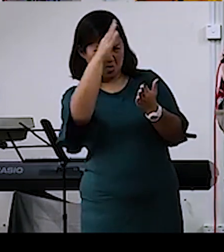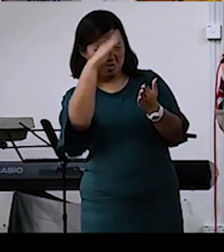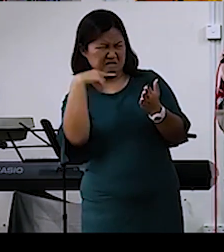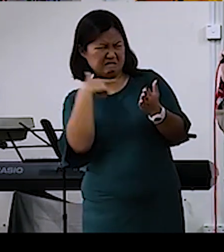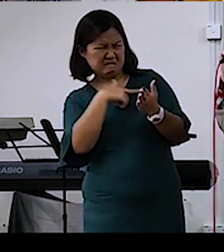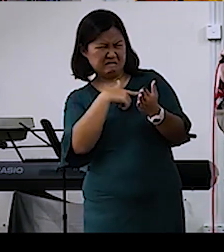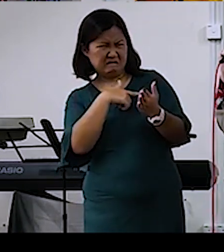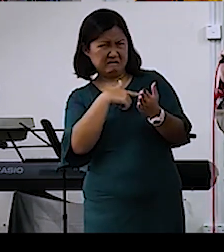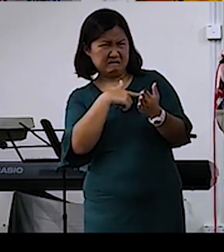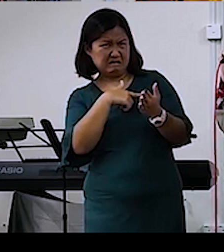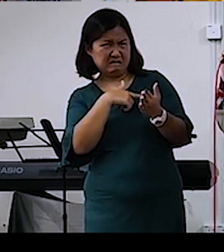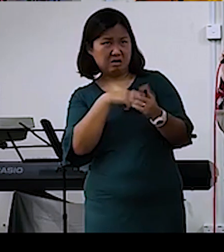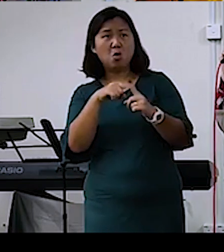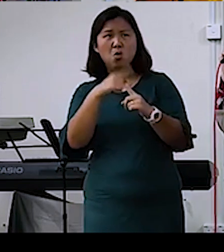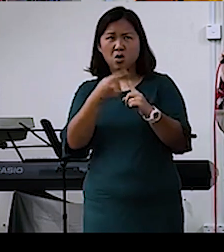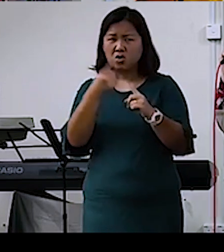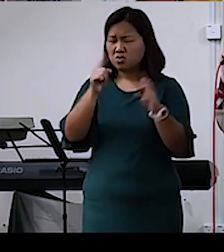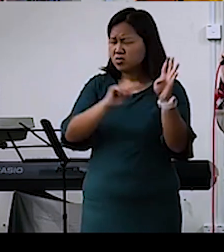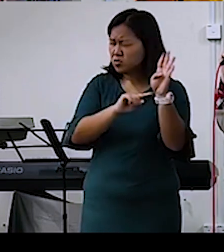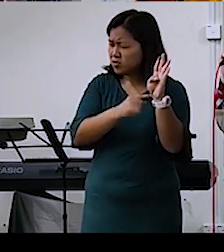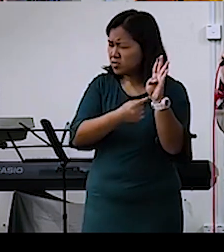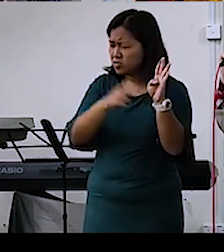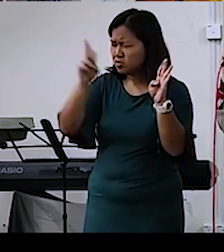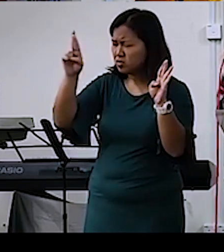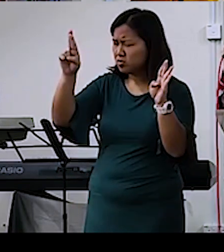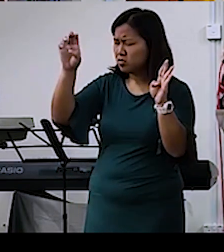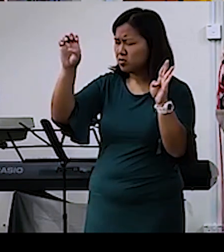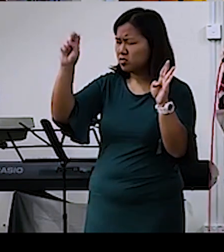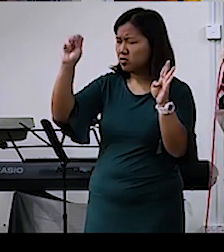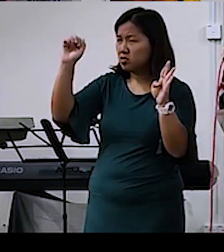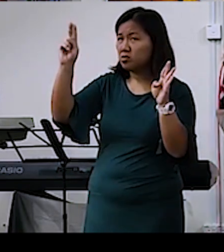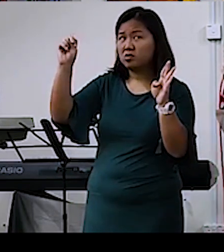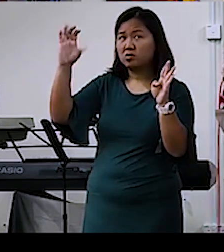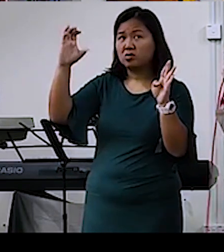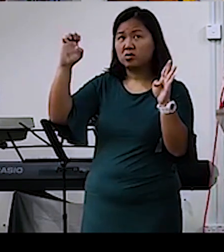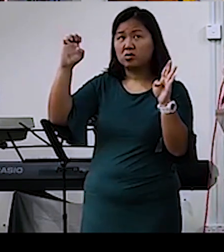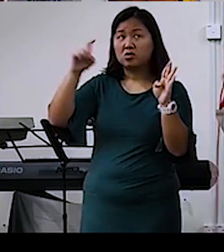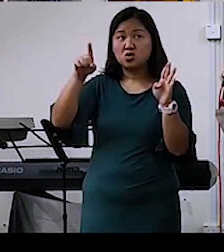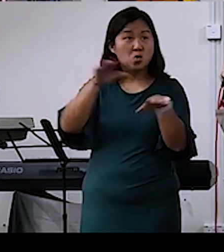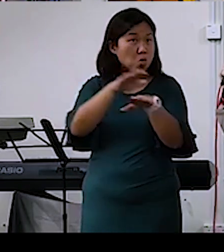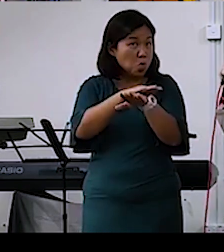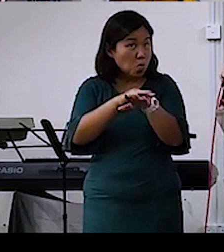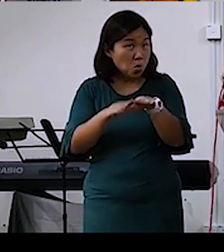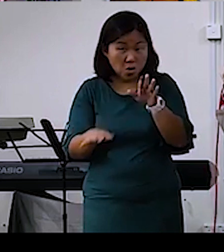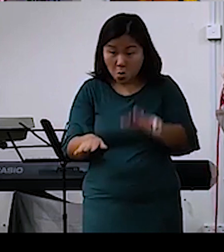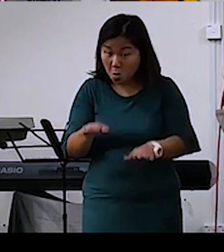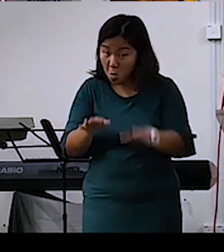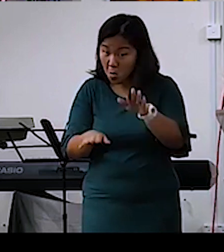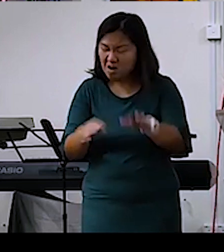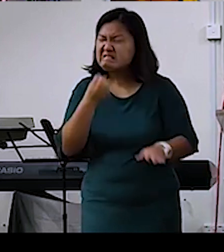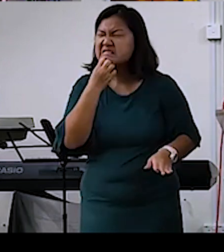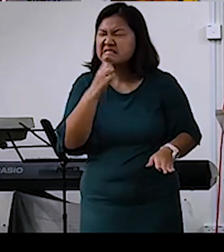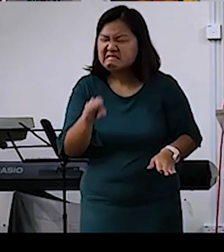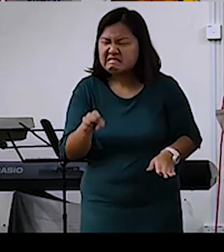Jesus' name,Hallelujah, Rabakashe, Ririanda, Rabakom. You begin to not walk in craftiness, and not